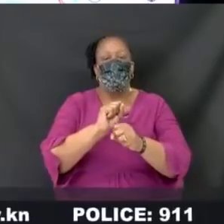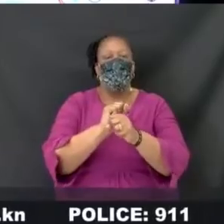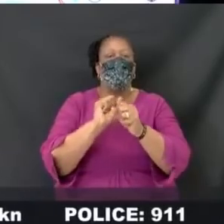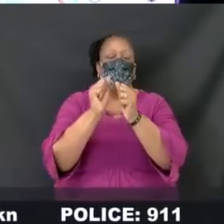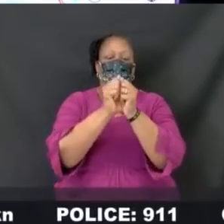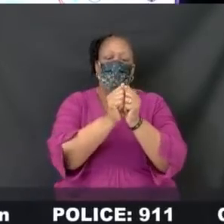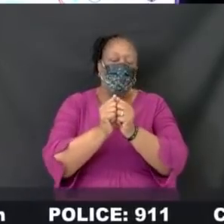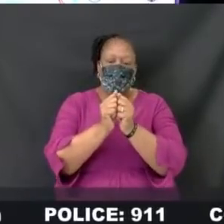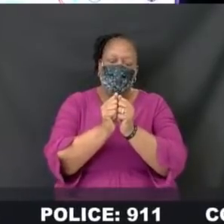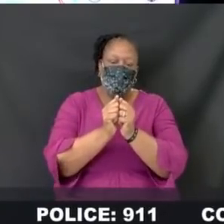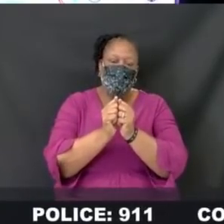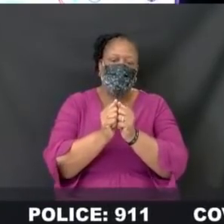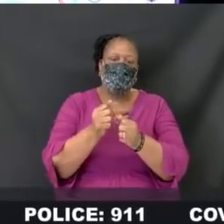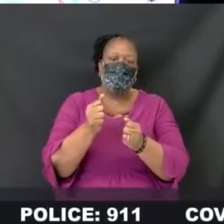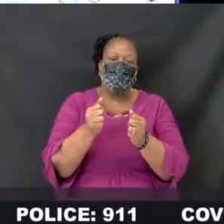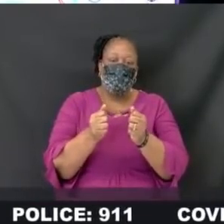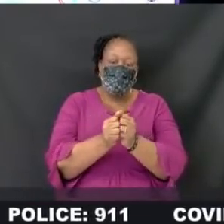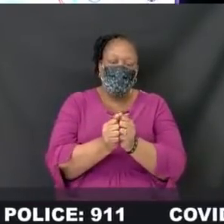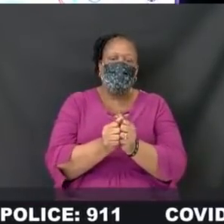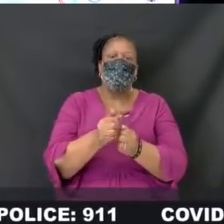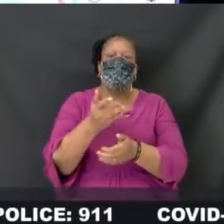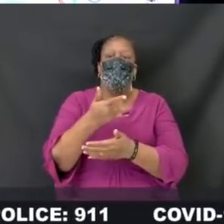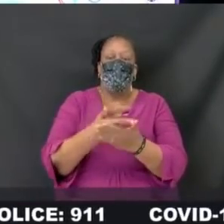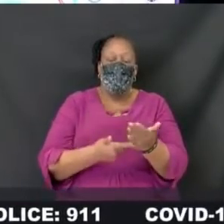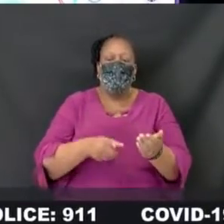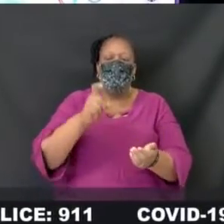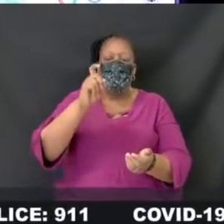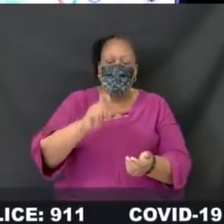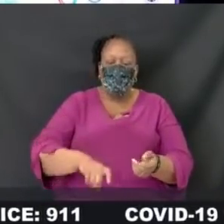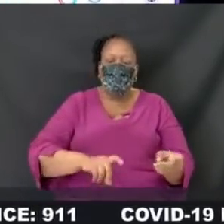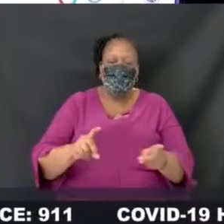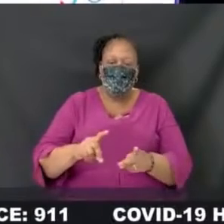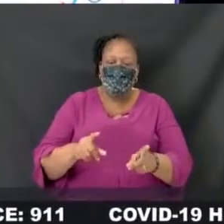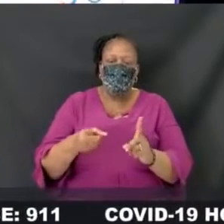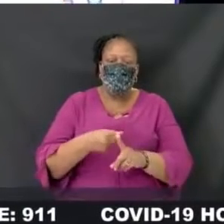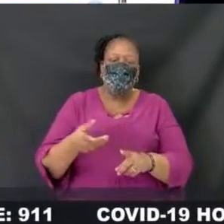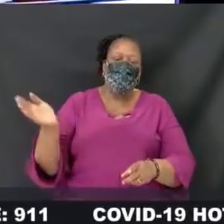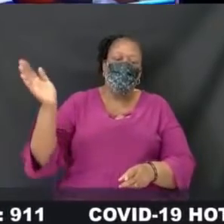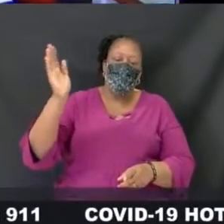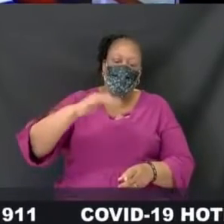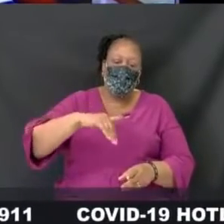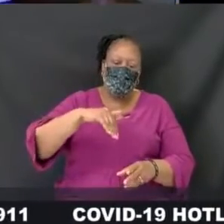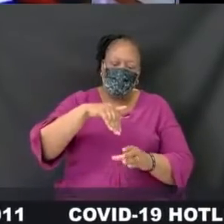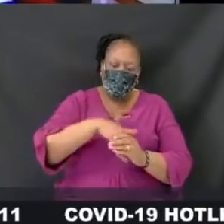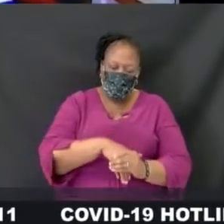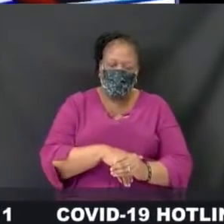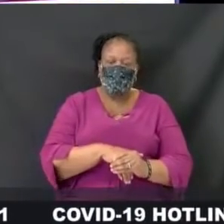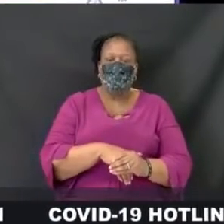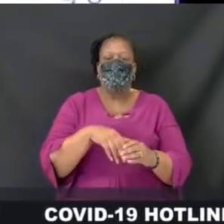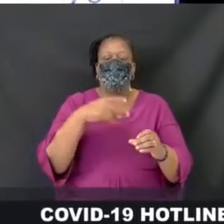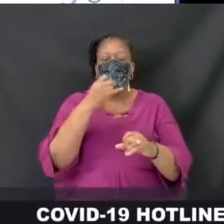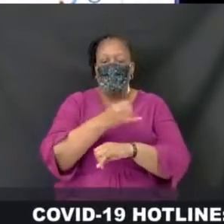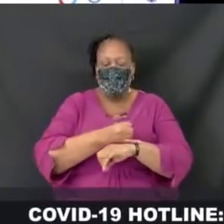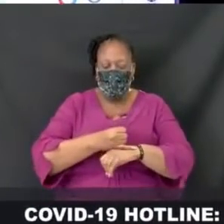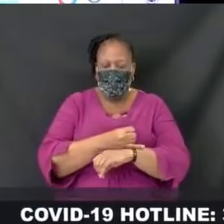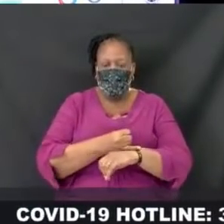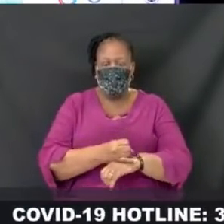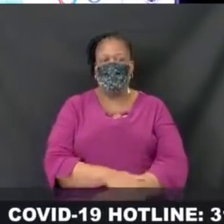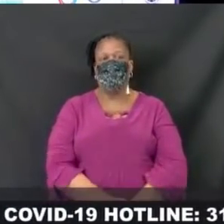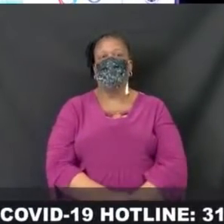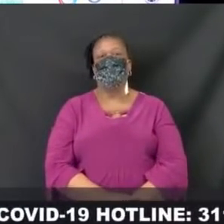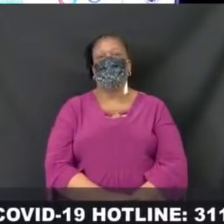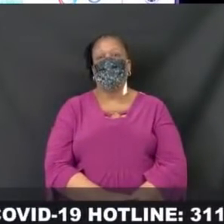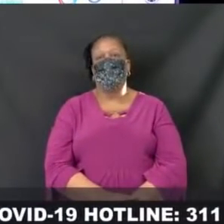entry protocols into St. Kitts and Nevis. It's law, it's in the SRNOs, and we seek your